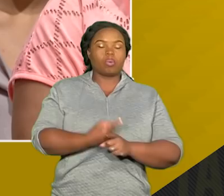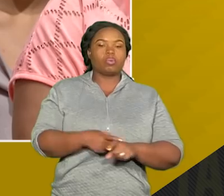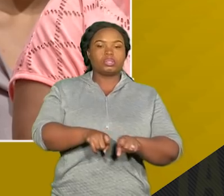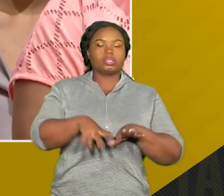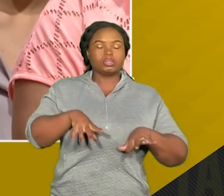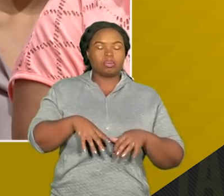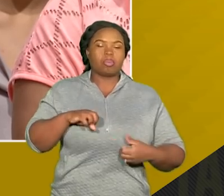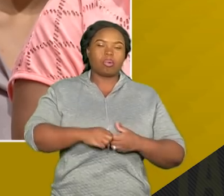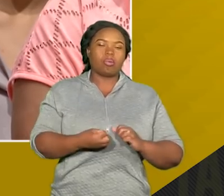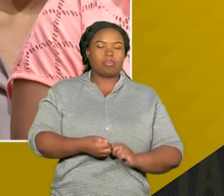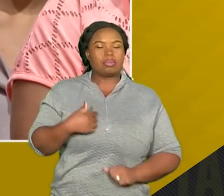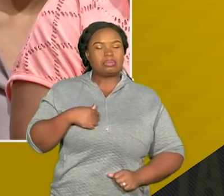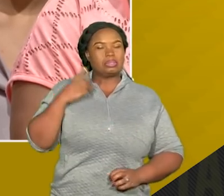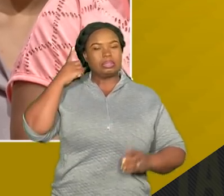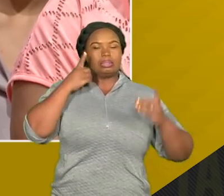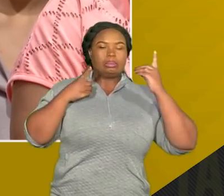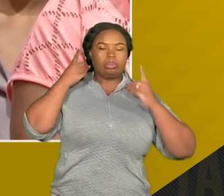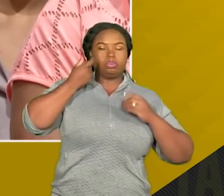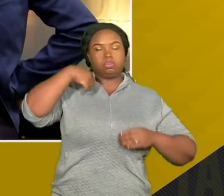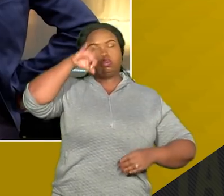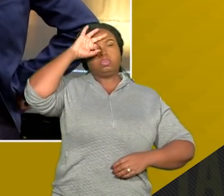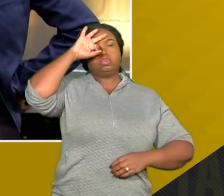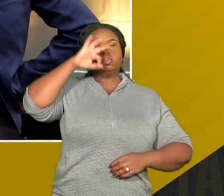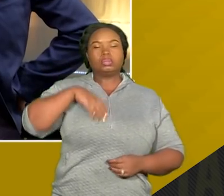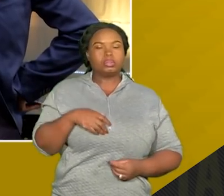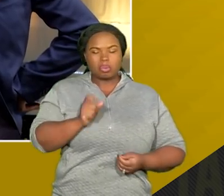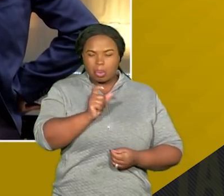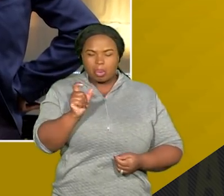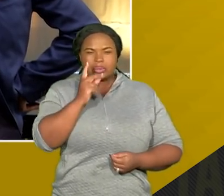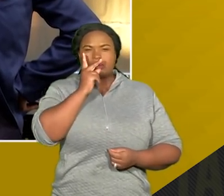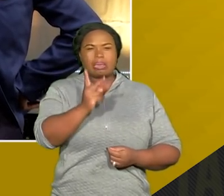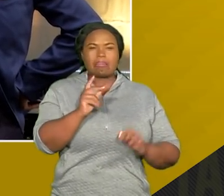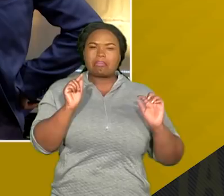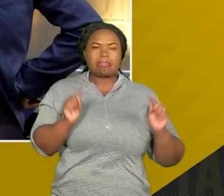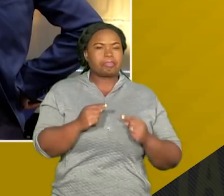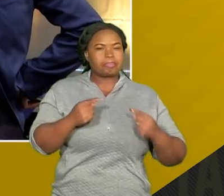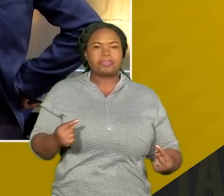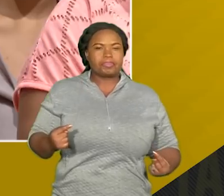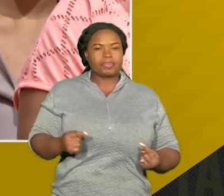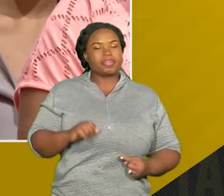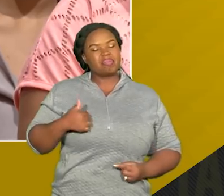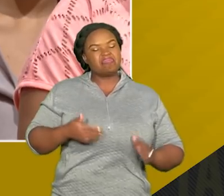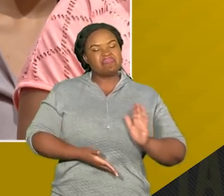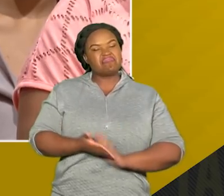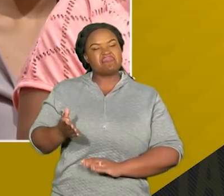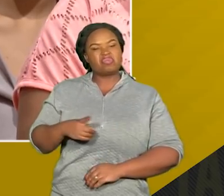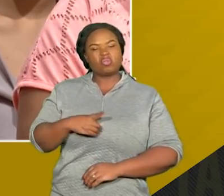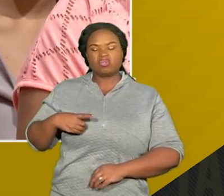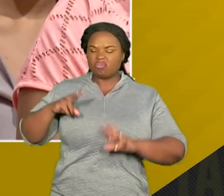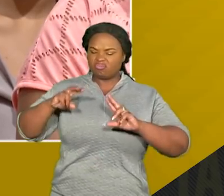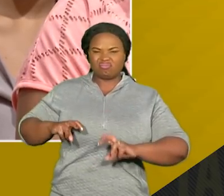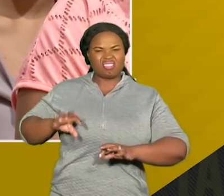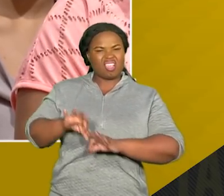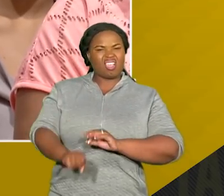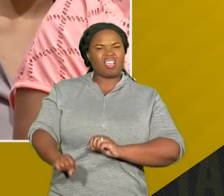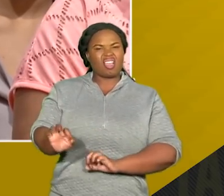exam I have a problem like in vele ndibe dizzy and faint ndingaboni even like amagama ebhodini and then I went to a doctor and then udoctor akabona